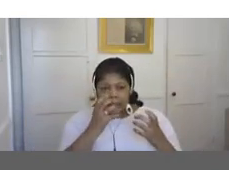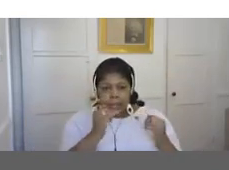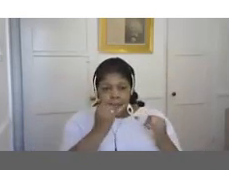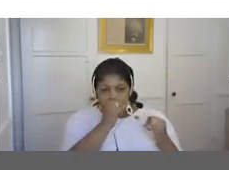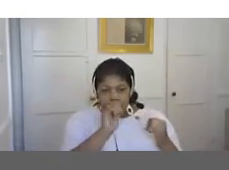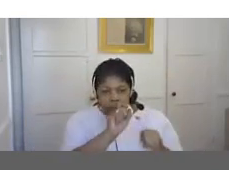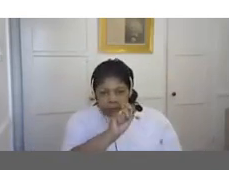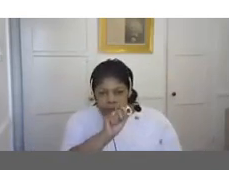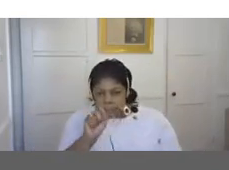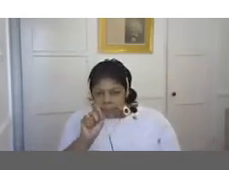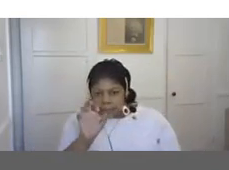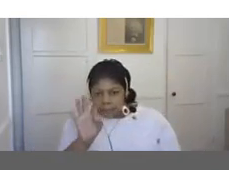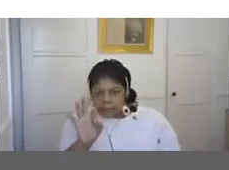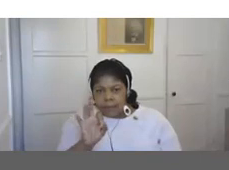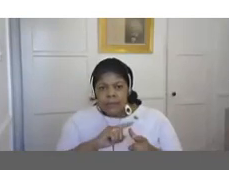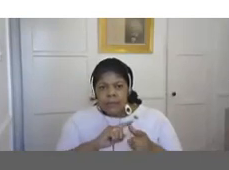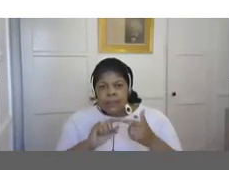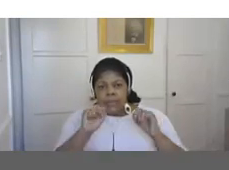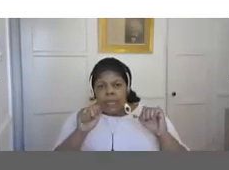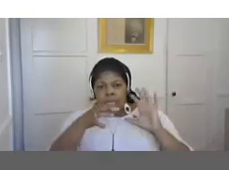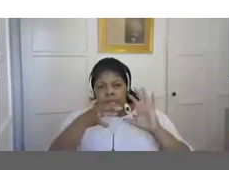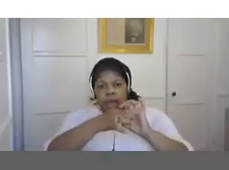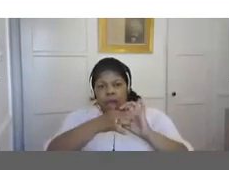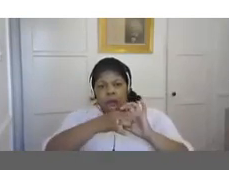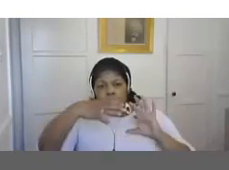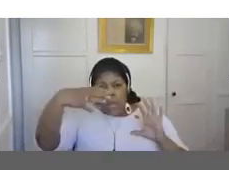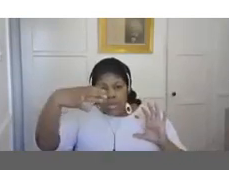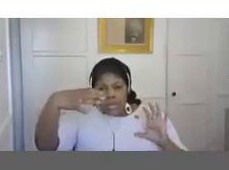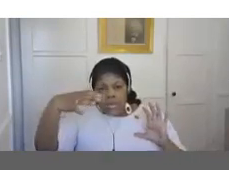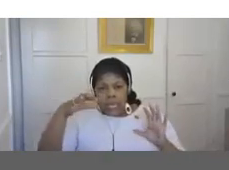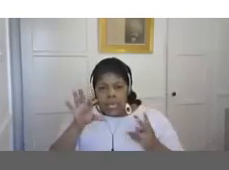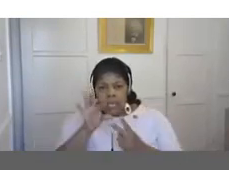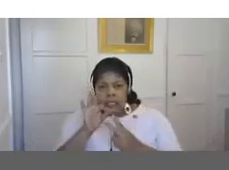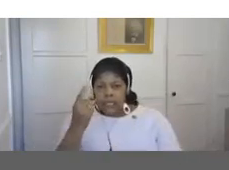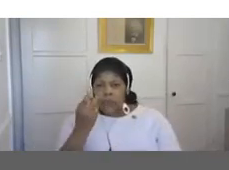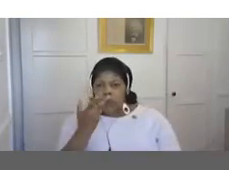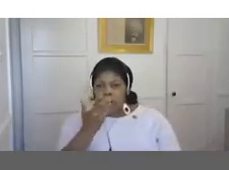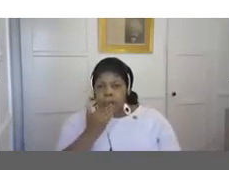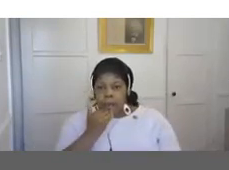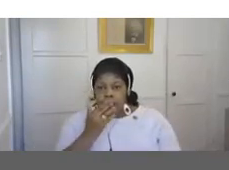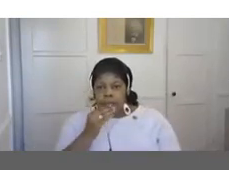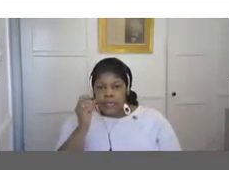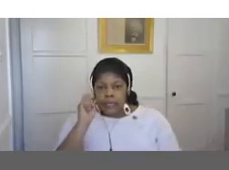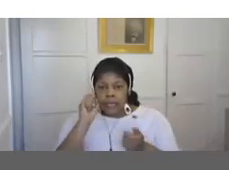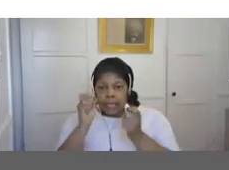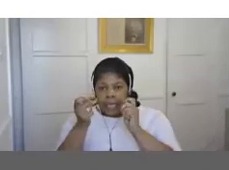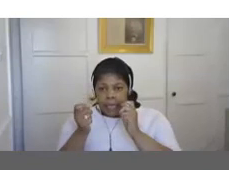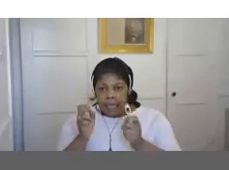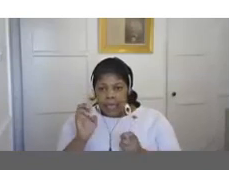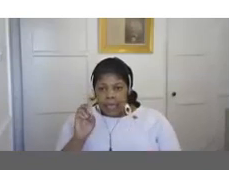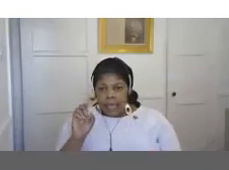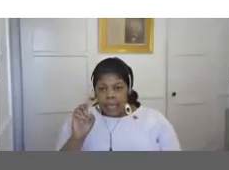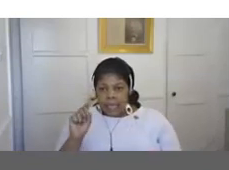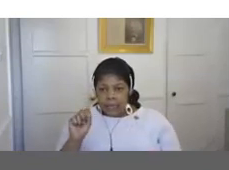unlink them and I can select a single color and I can edit it. And that's what we'll be doing